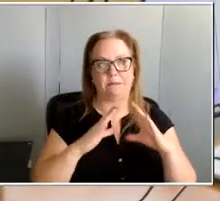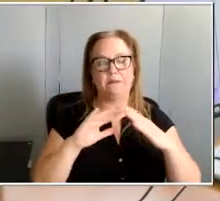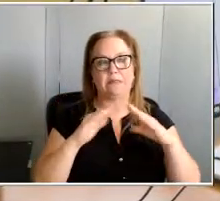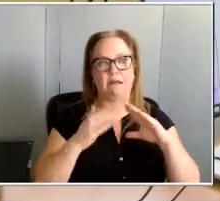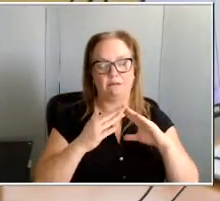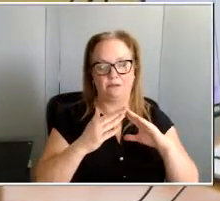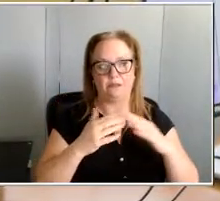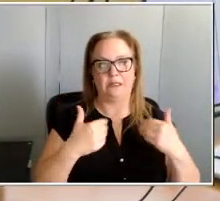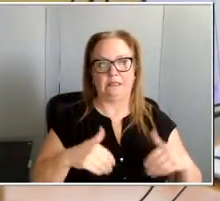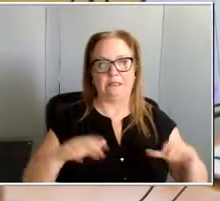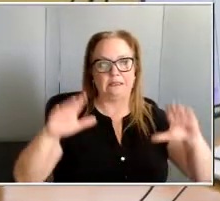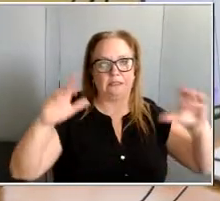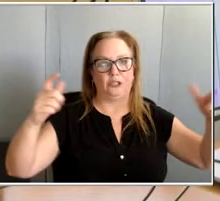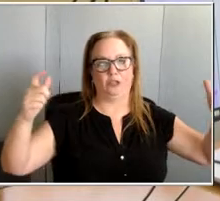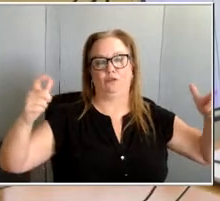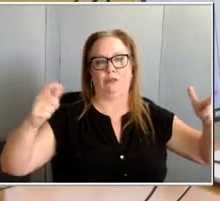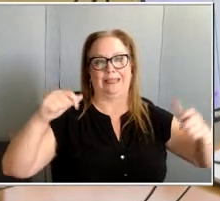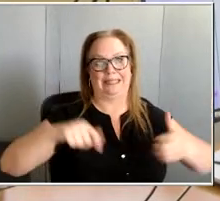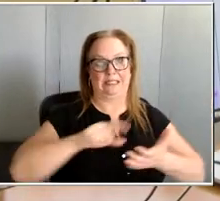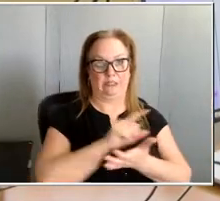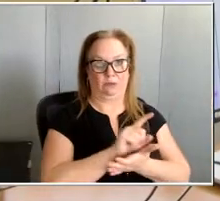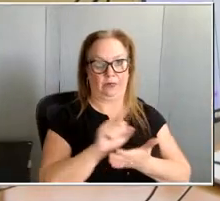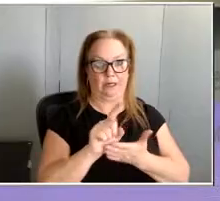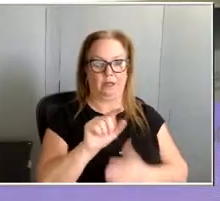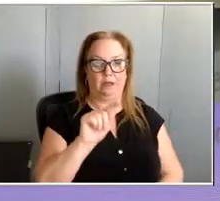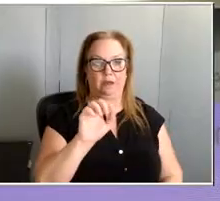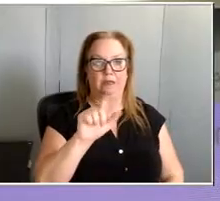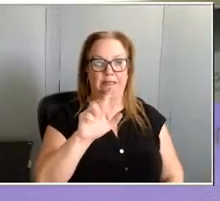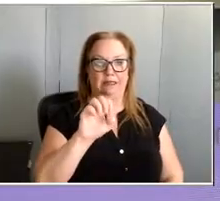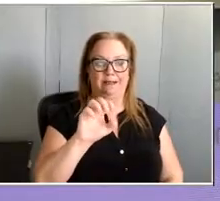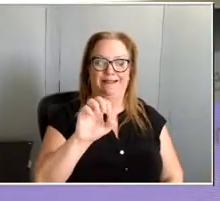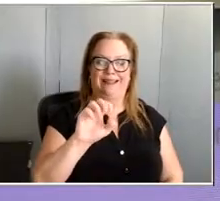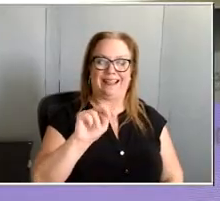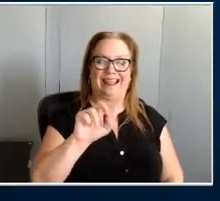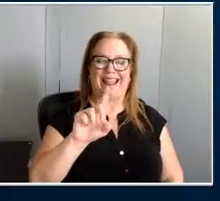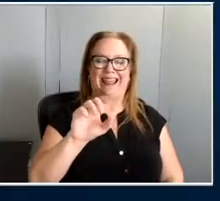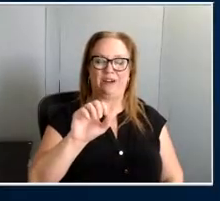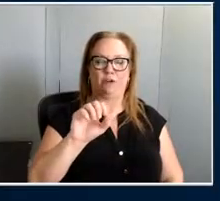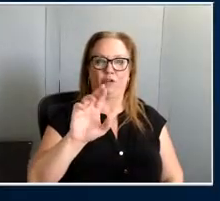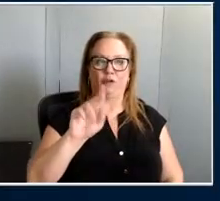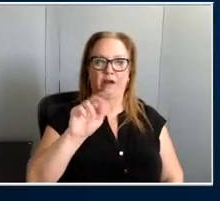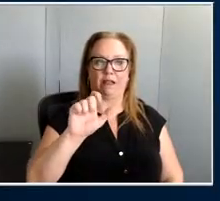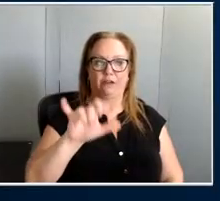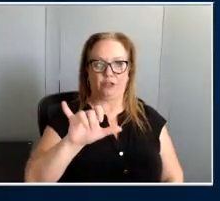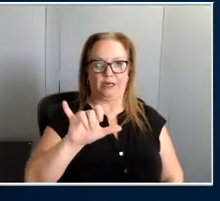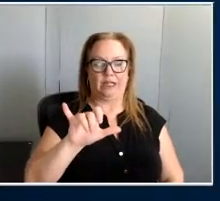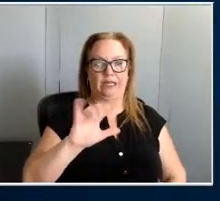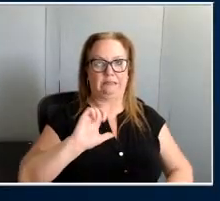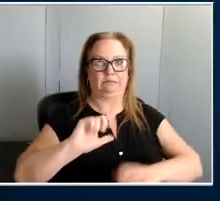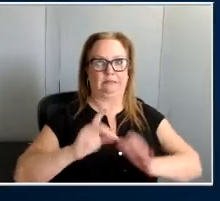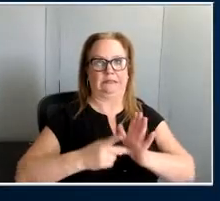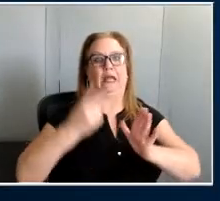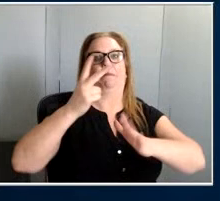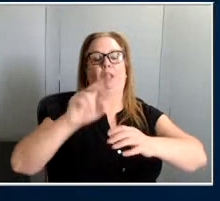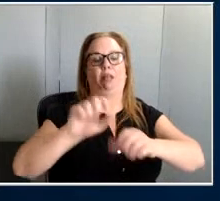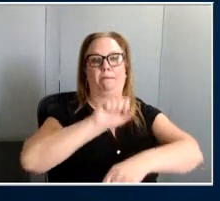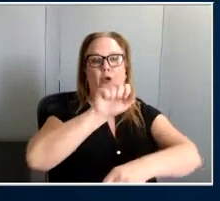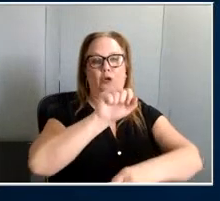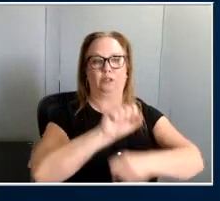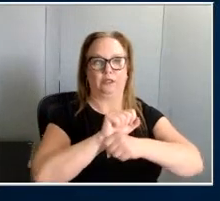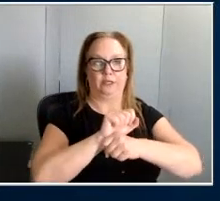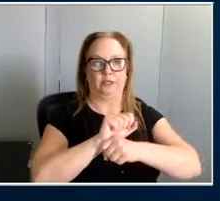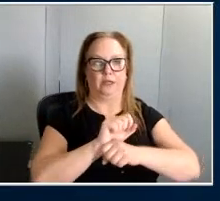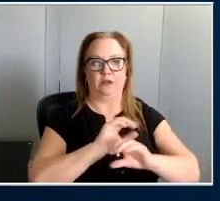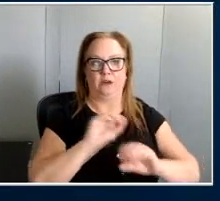I can tell you just this week we have a teleendocrinology clinic that is double booked because the need is so great, and they had been without